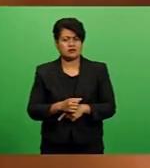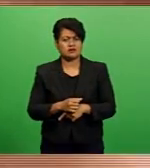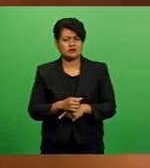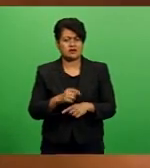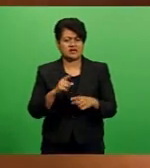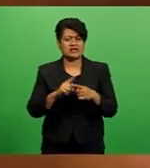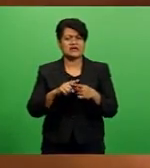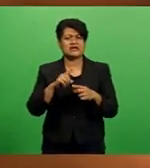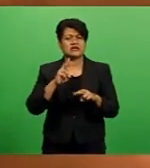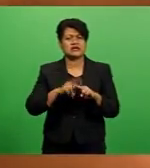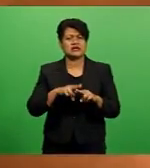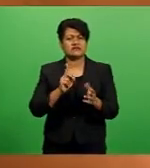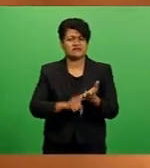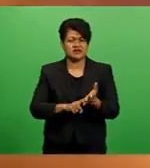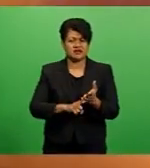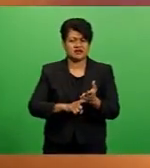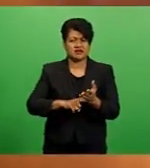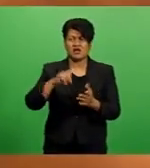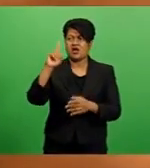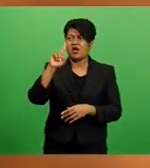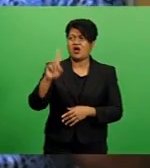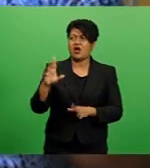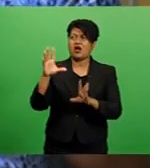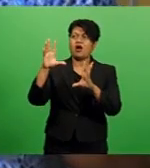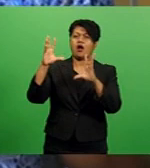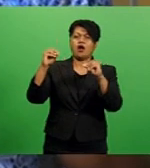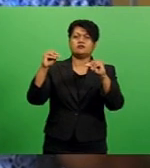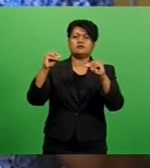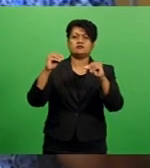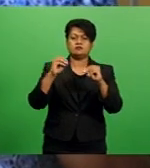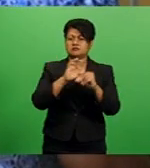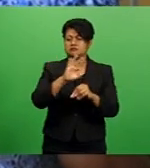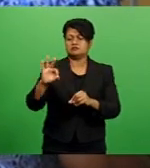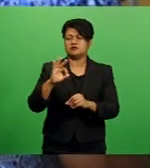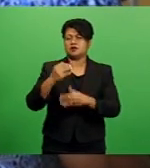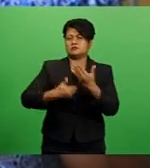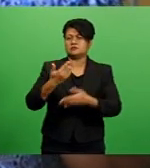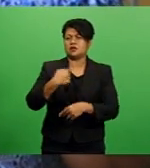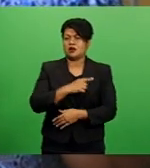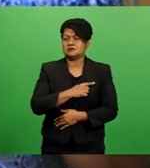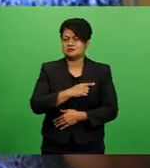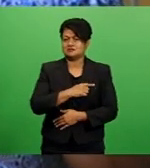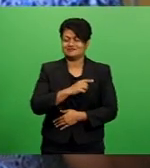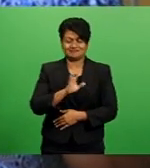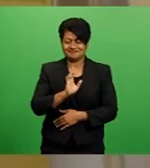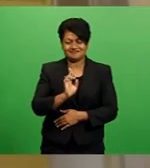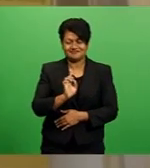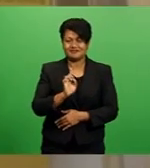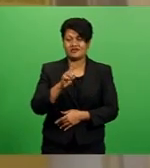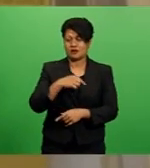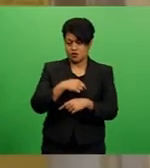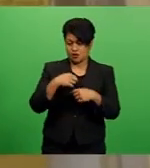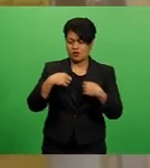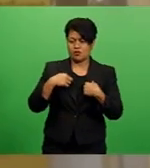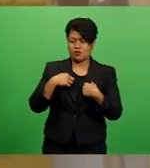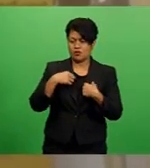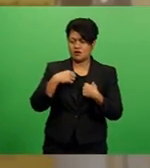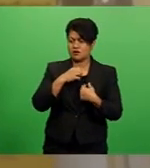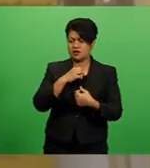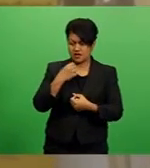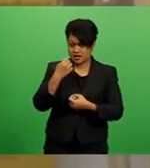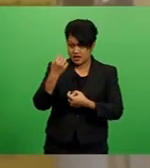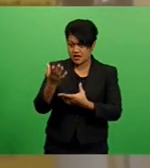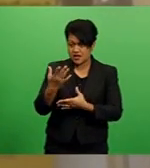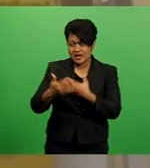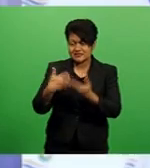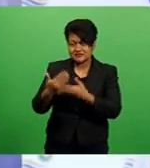EFL put the power off without telling us. So it's not like that we put the power off without telling anyone. The power